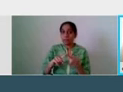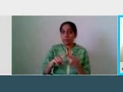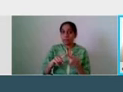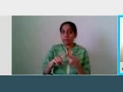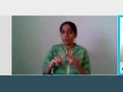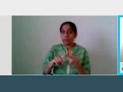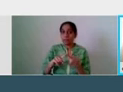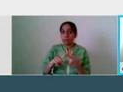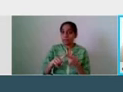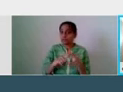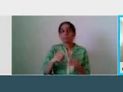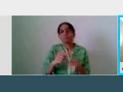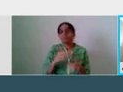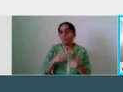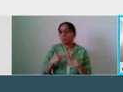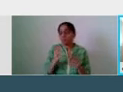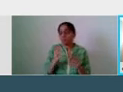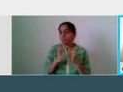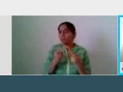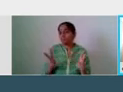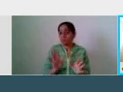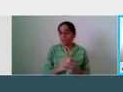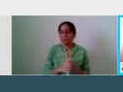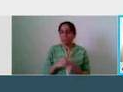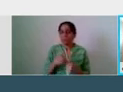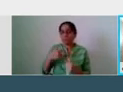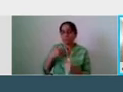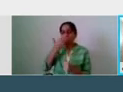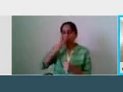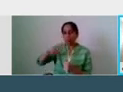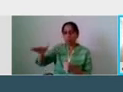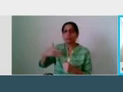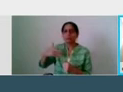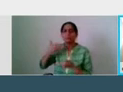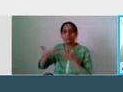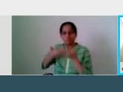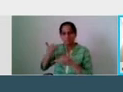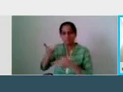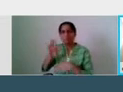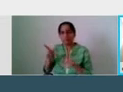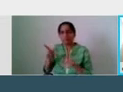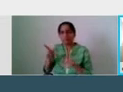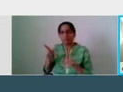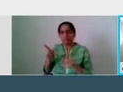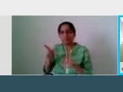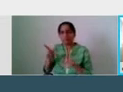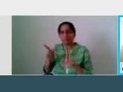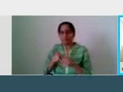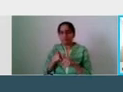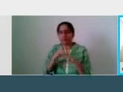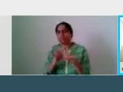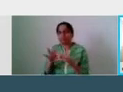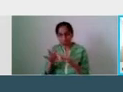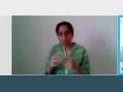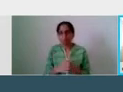my work own work that linguistically you can account for these things so basically the production rate of production and processing is same